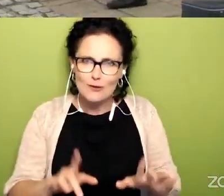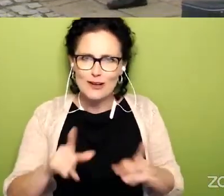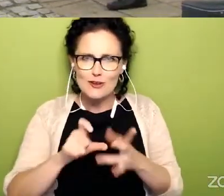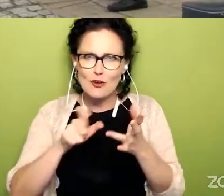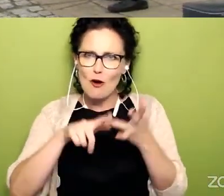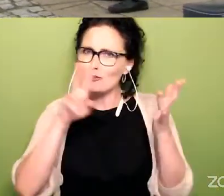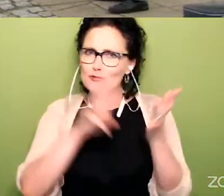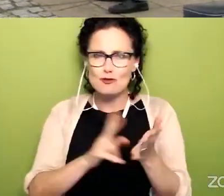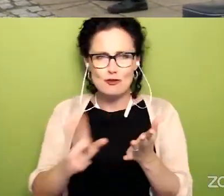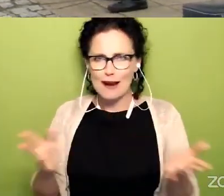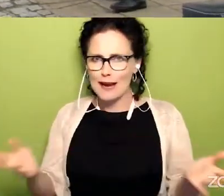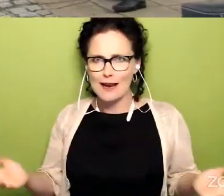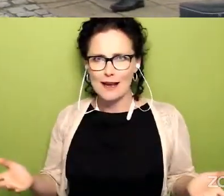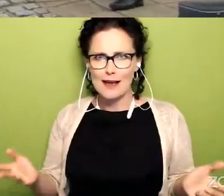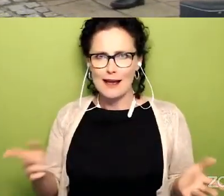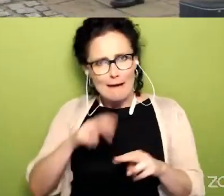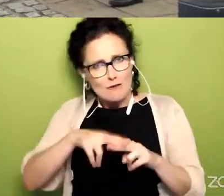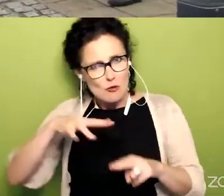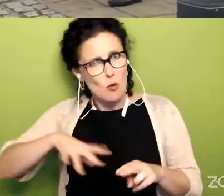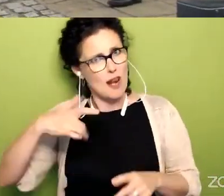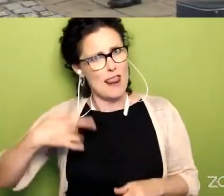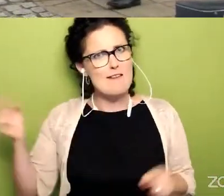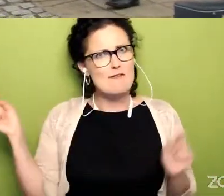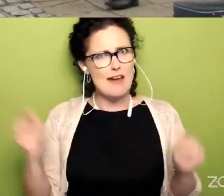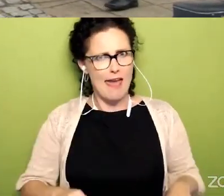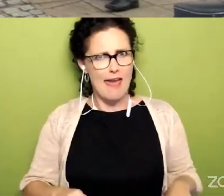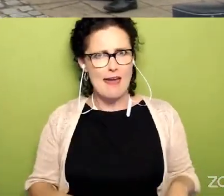We have left so much. She has left